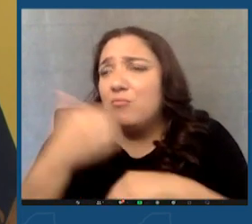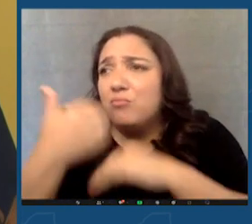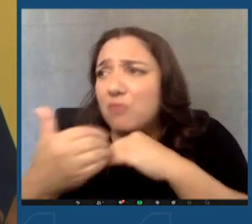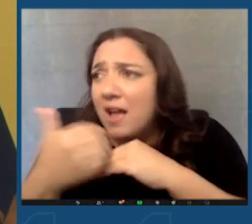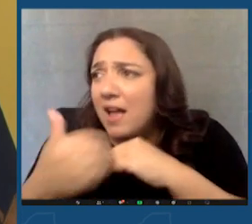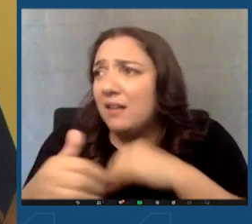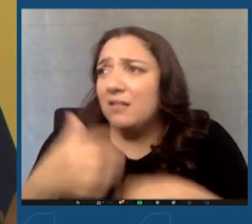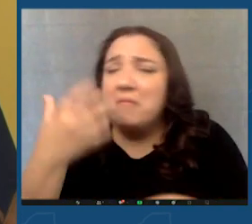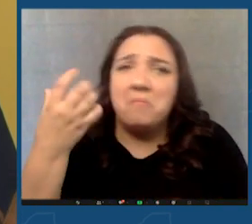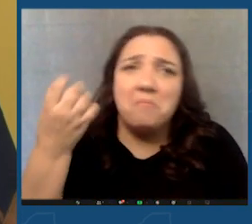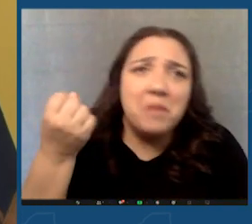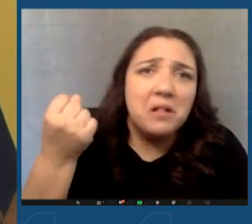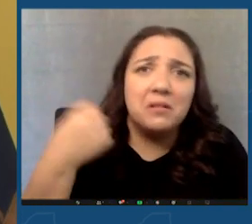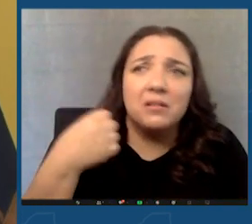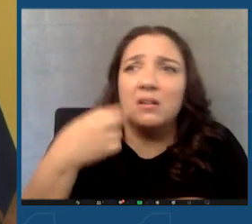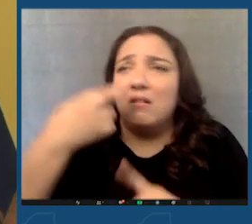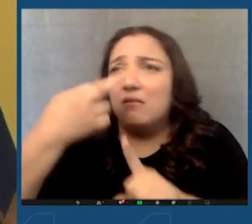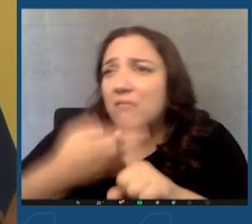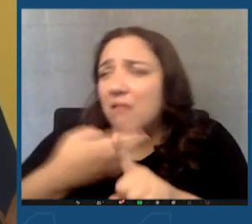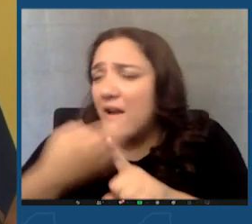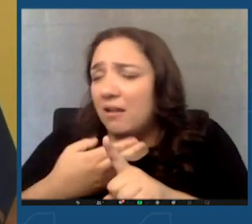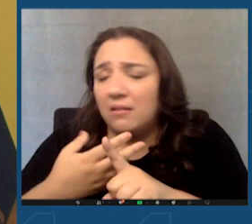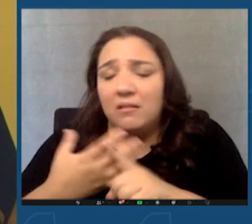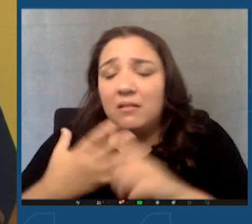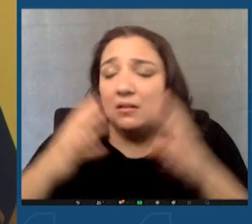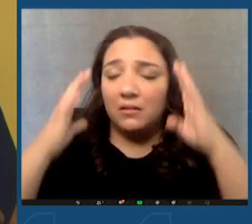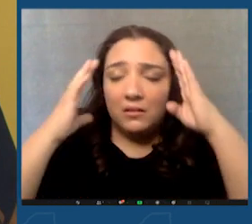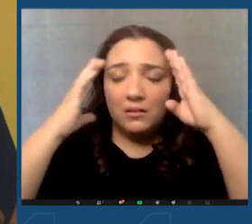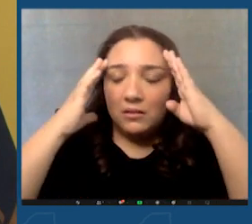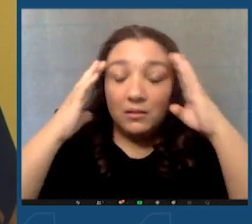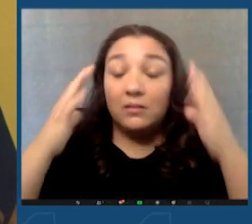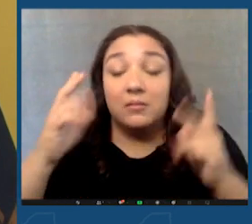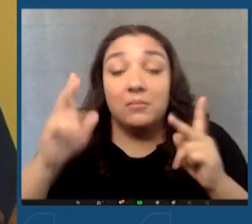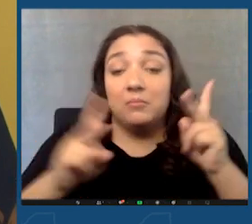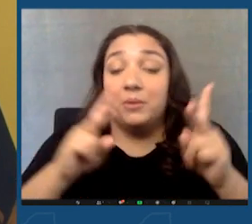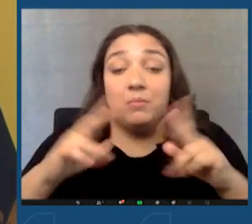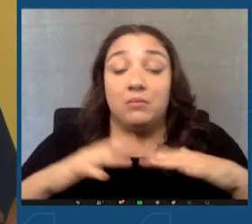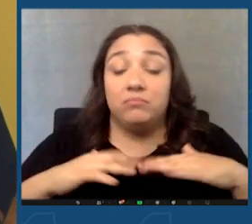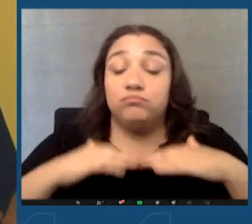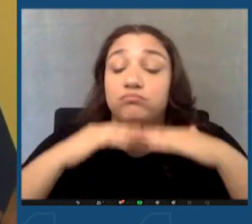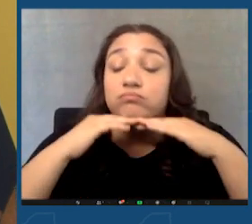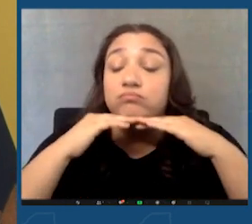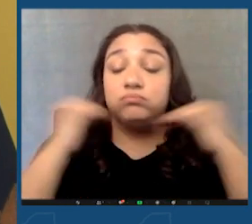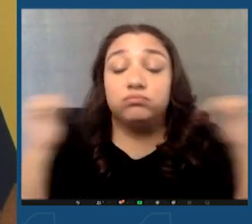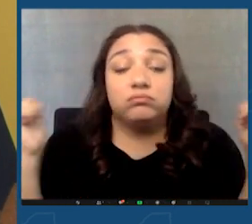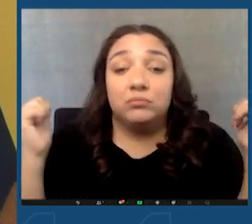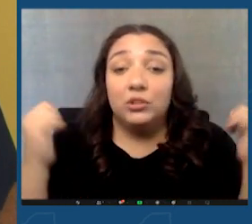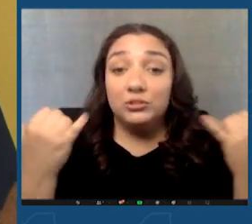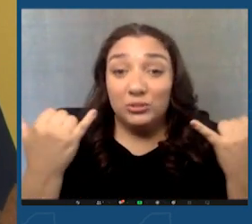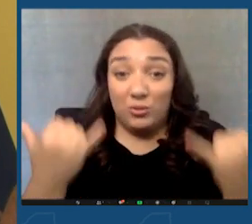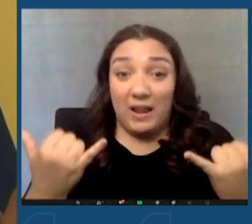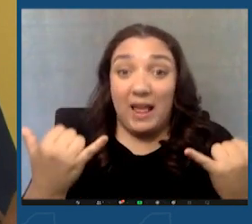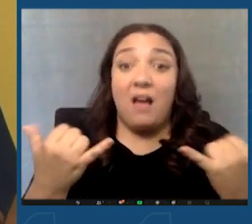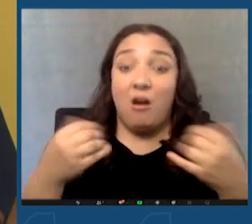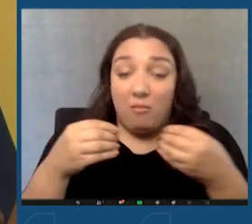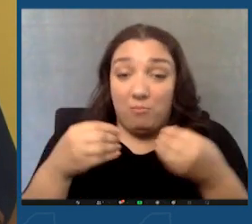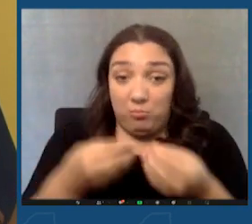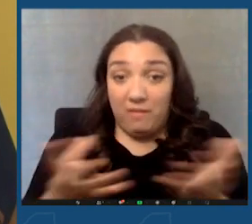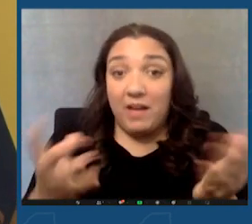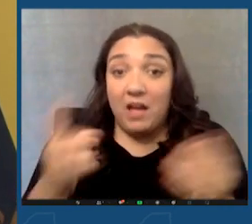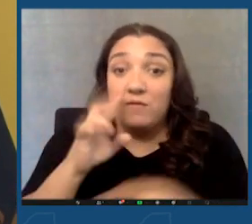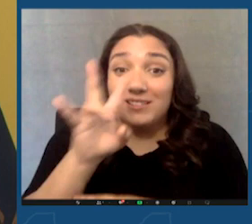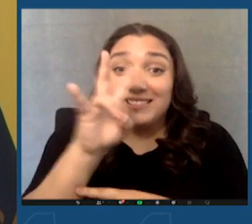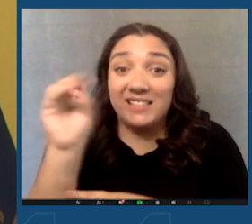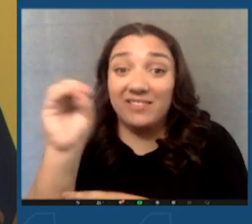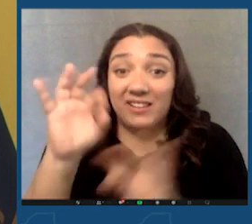just taking a toll on people. So again, to offer for 70 families the freedom from worry about having to pay for child